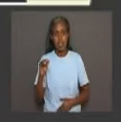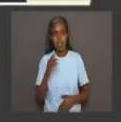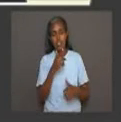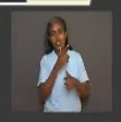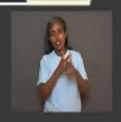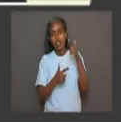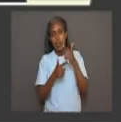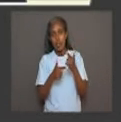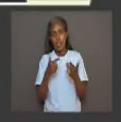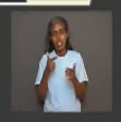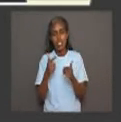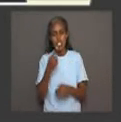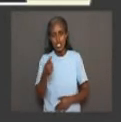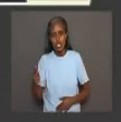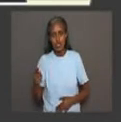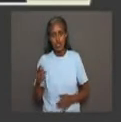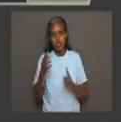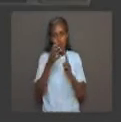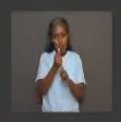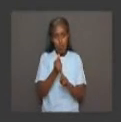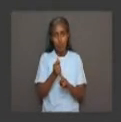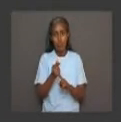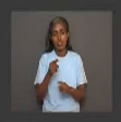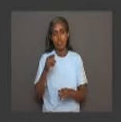label each component sector.